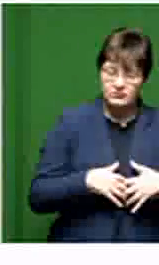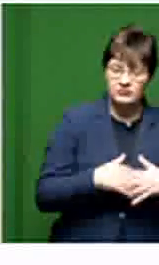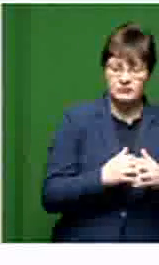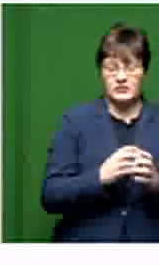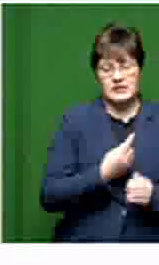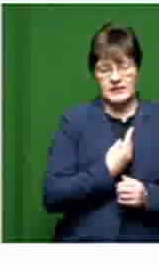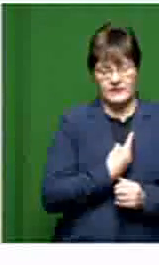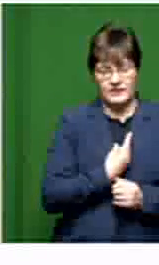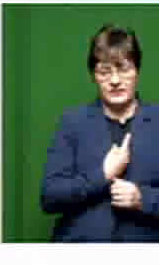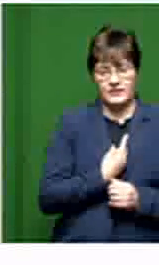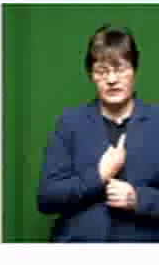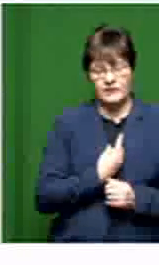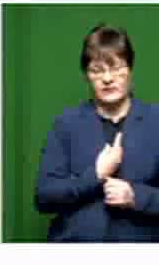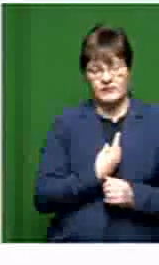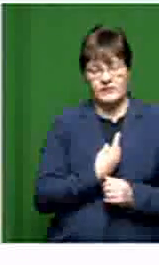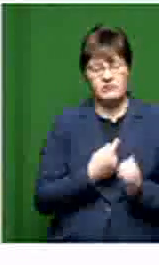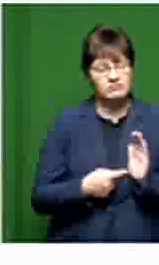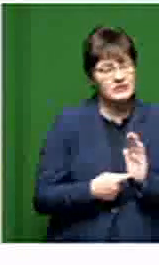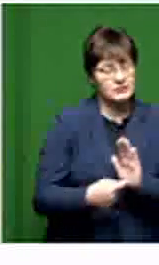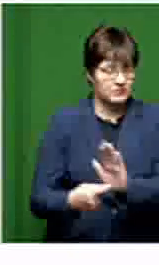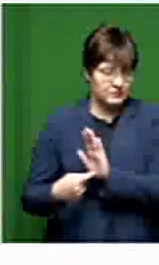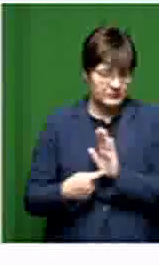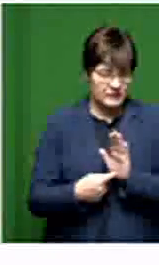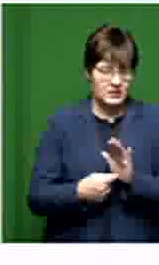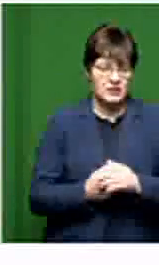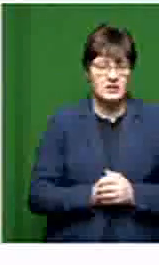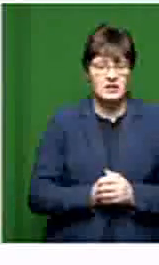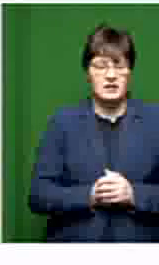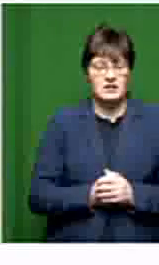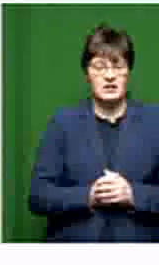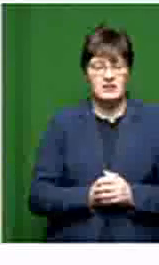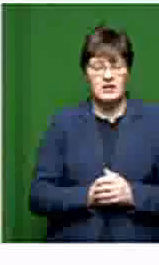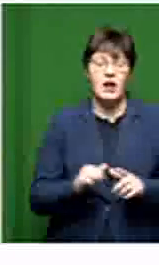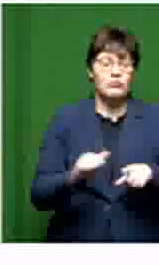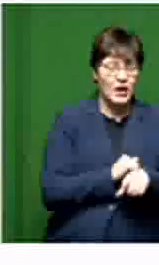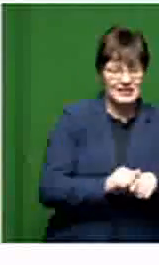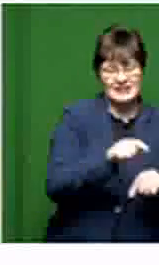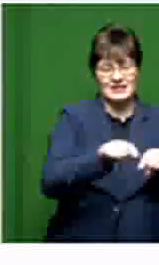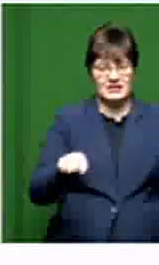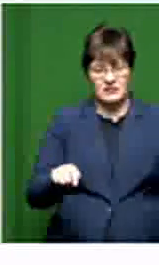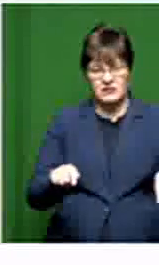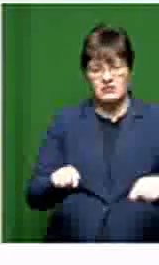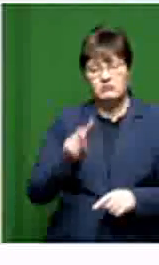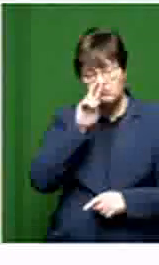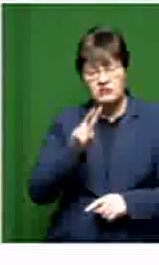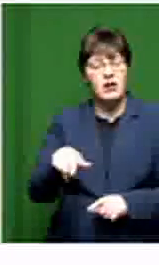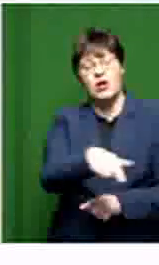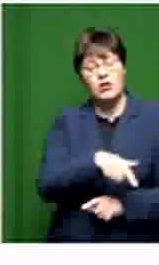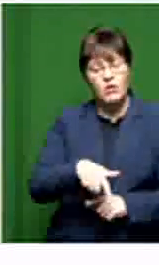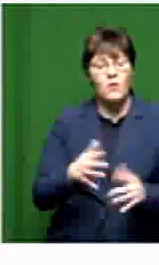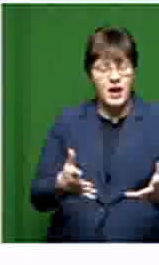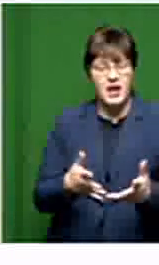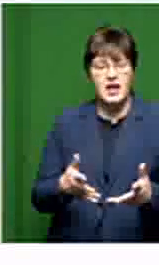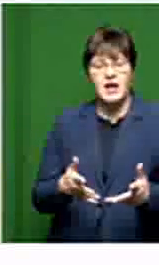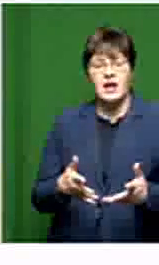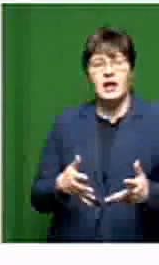in the symbols, discourse, and practices of peoples located in